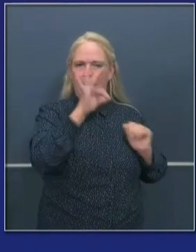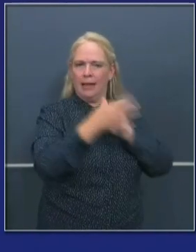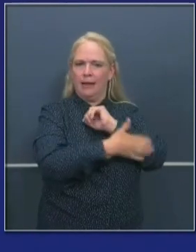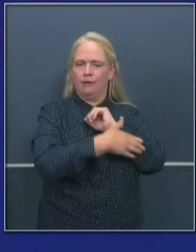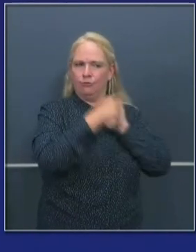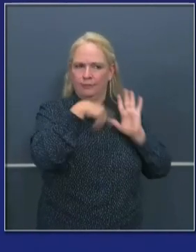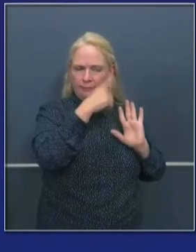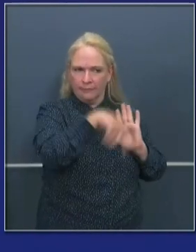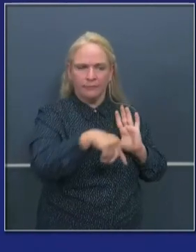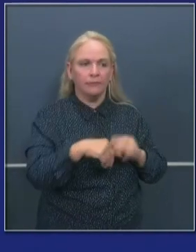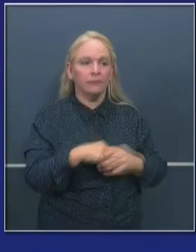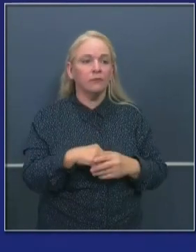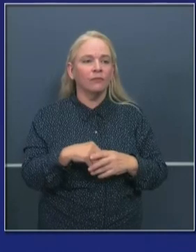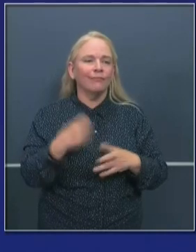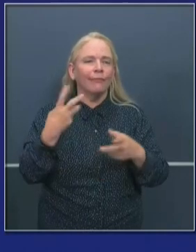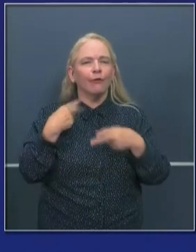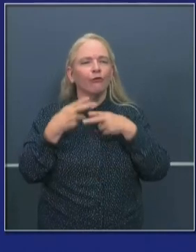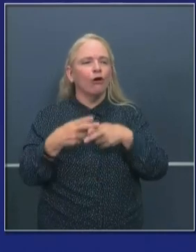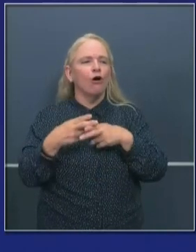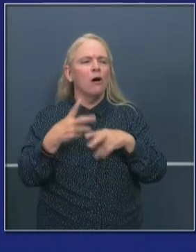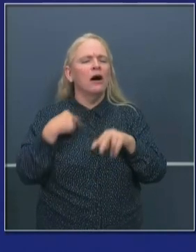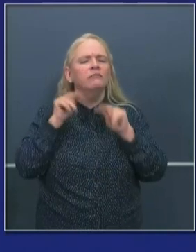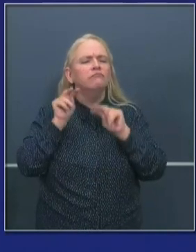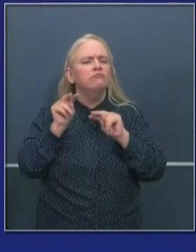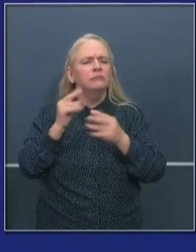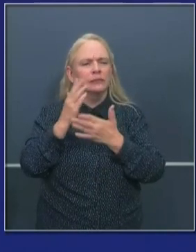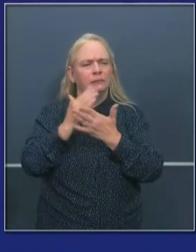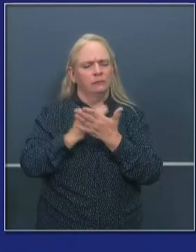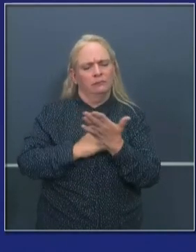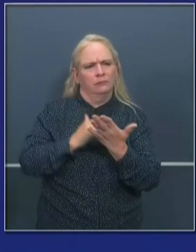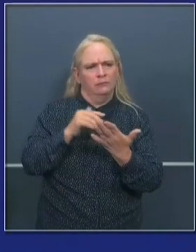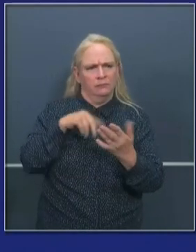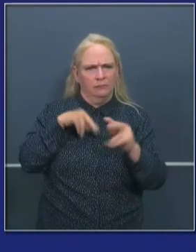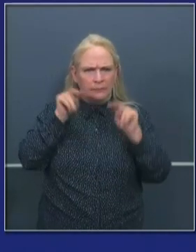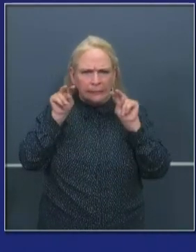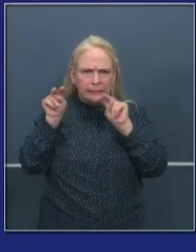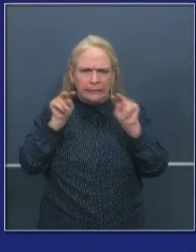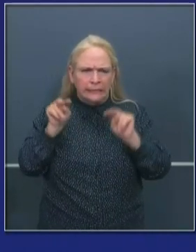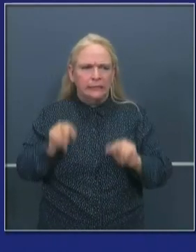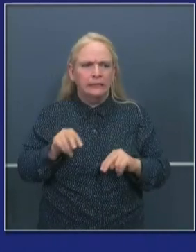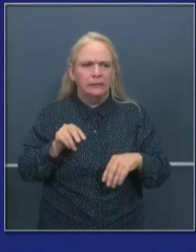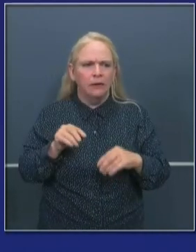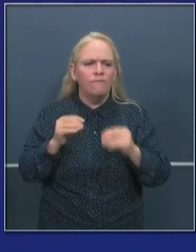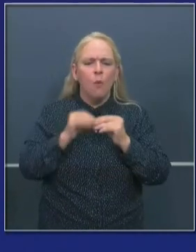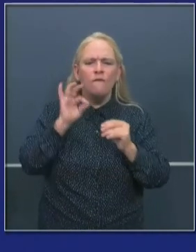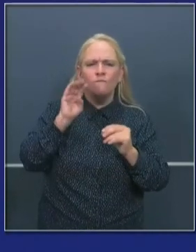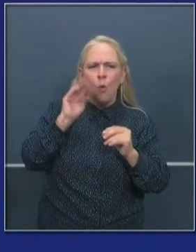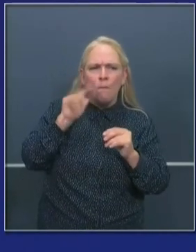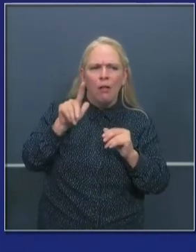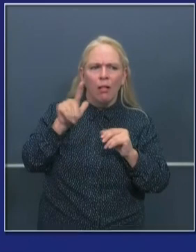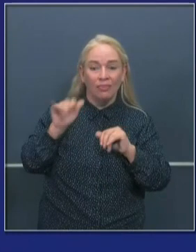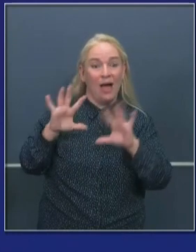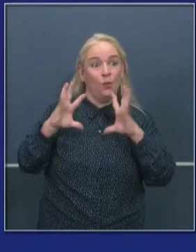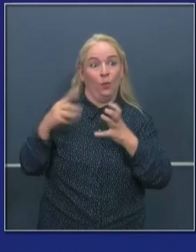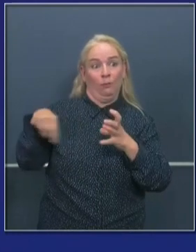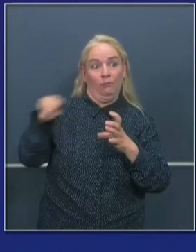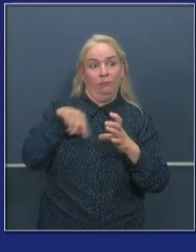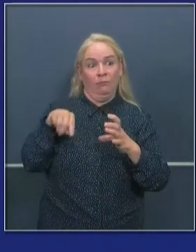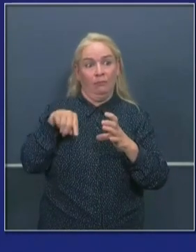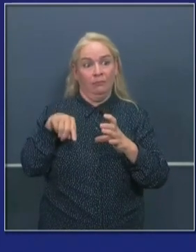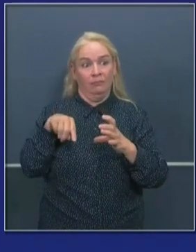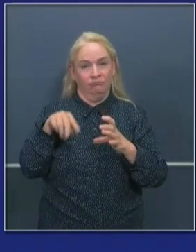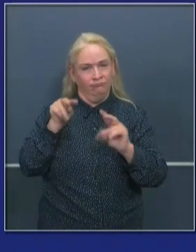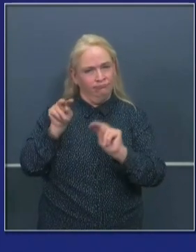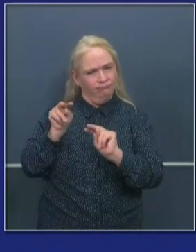lazily as a watch list, but a monitoring list more formally. This group, this cohort